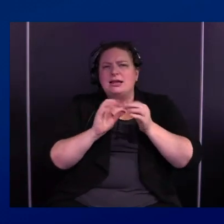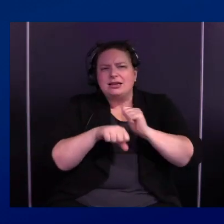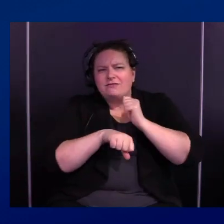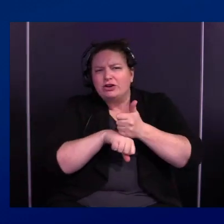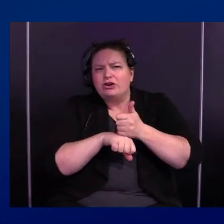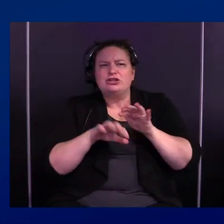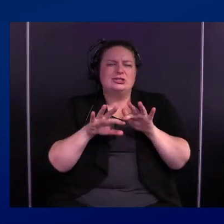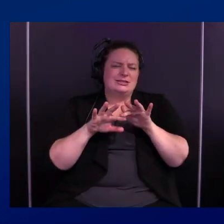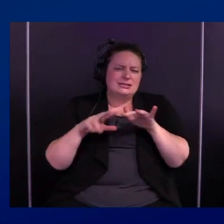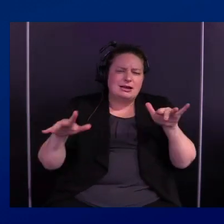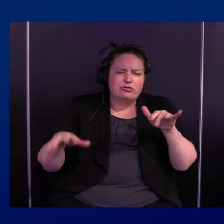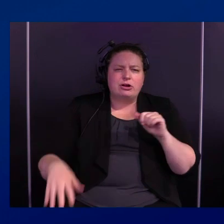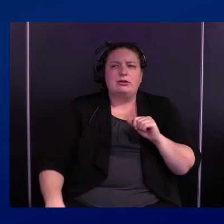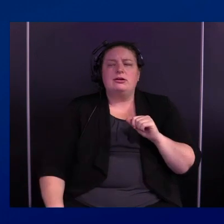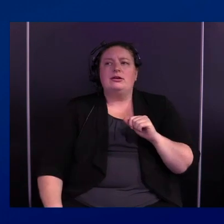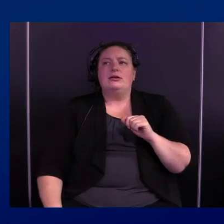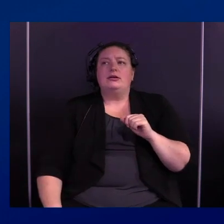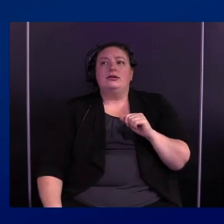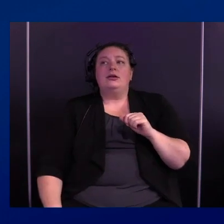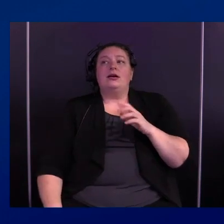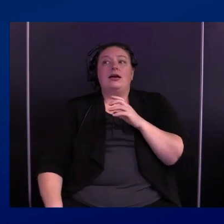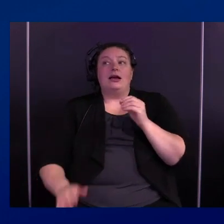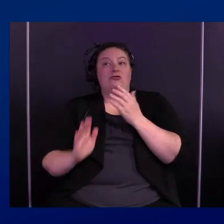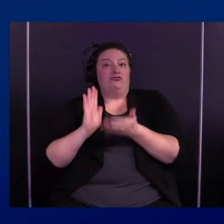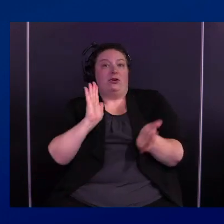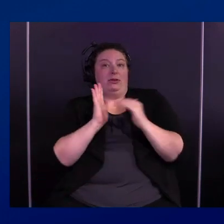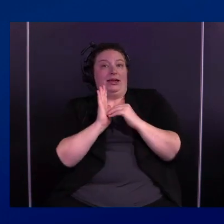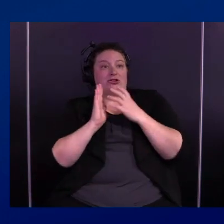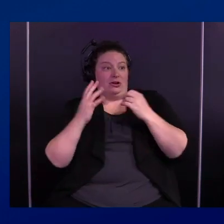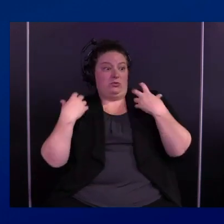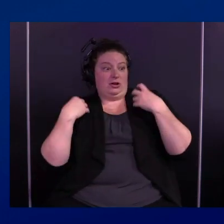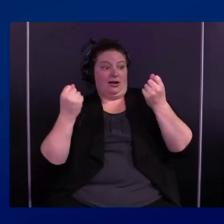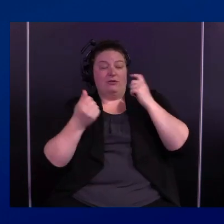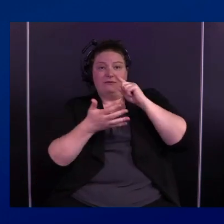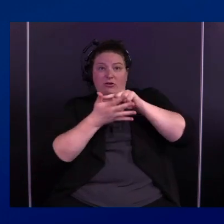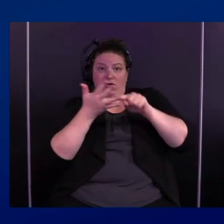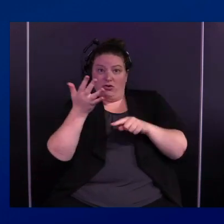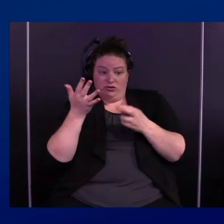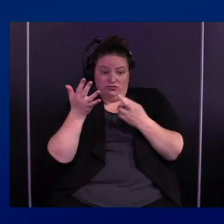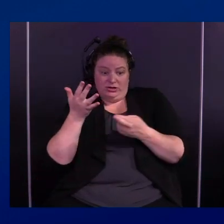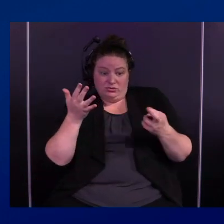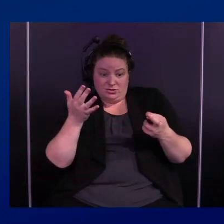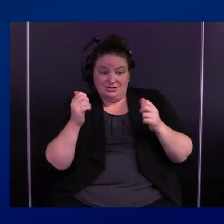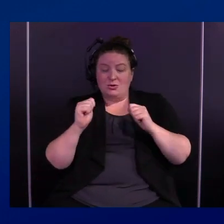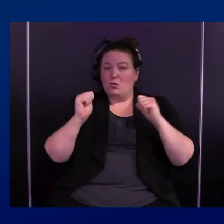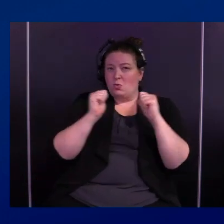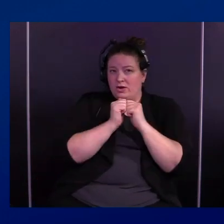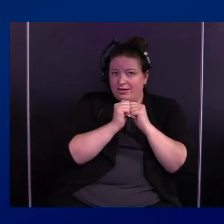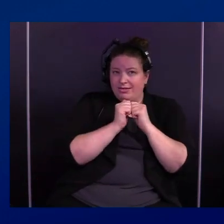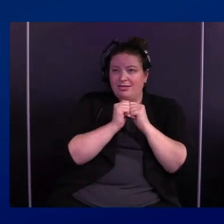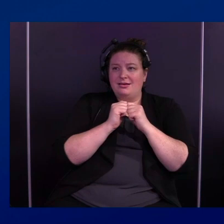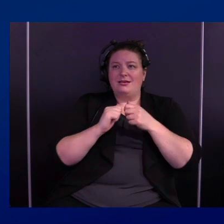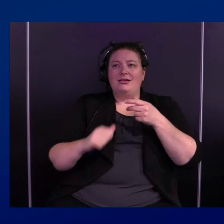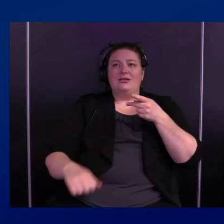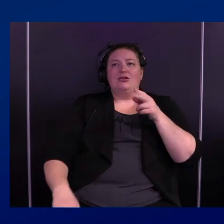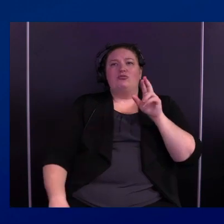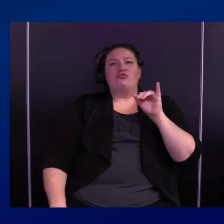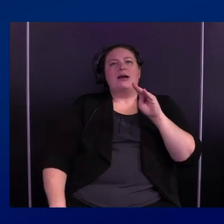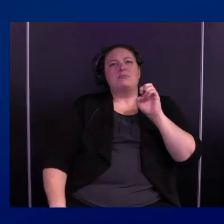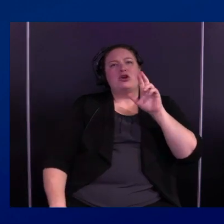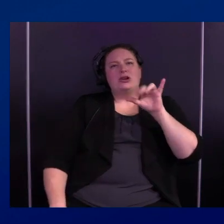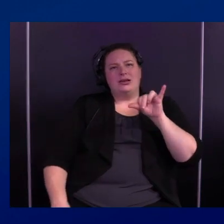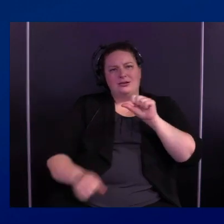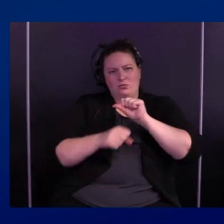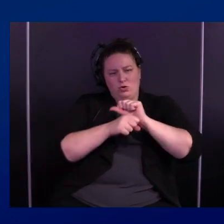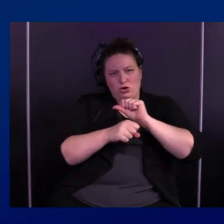etc., and add the replication and recovery of those resources in addition to the primary workloads.